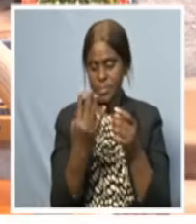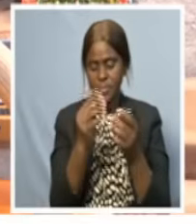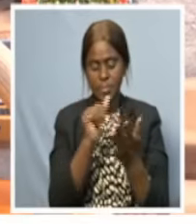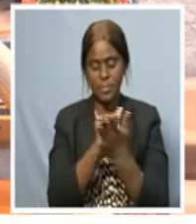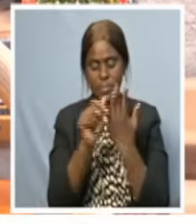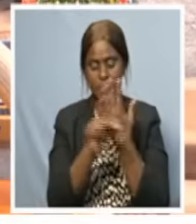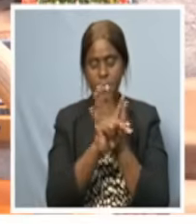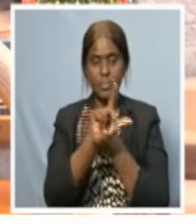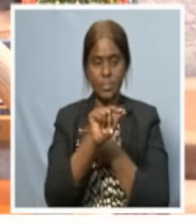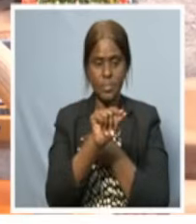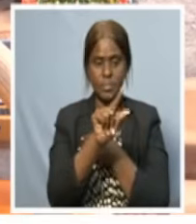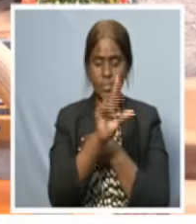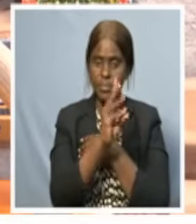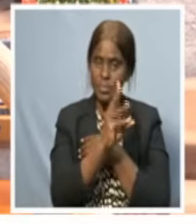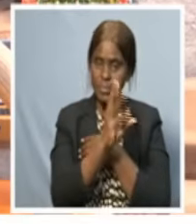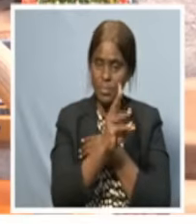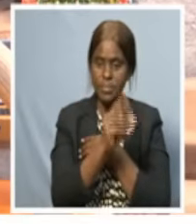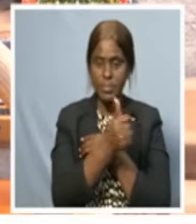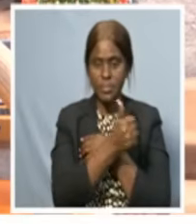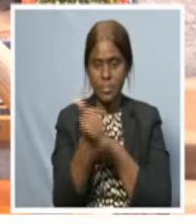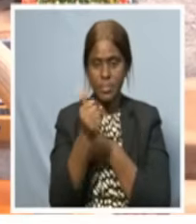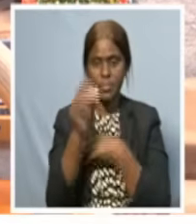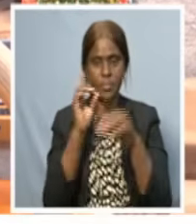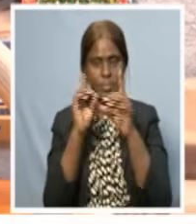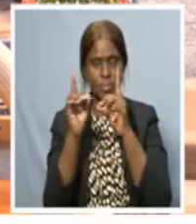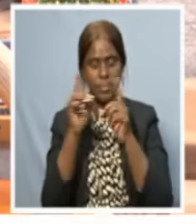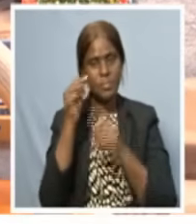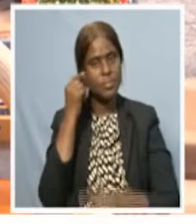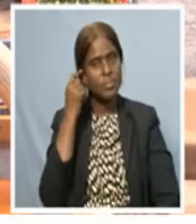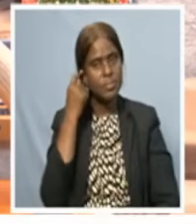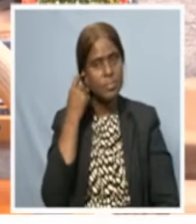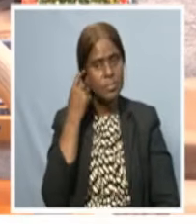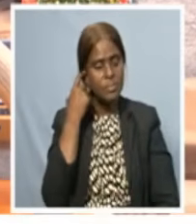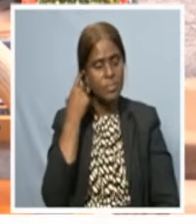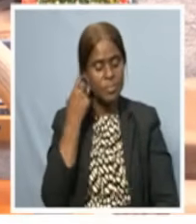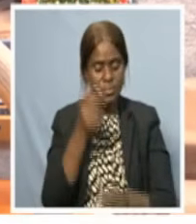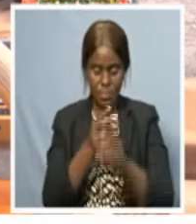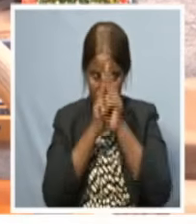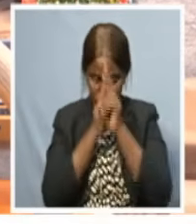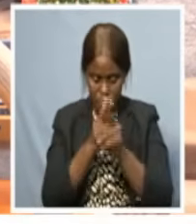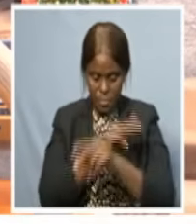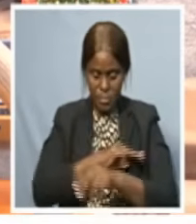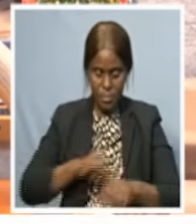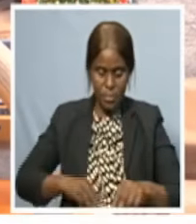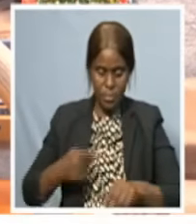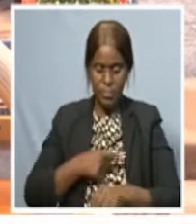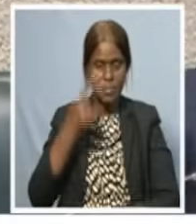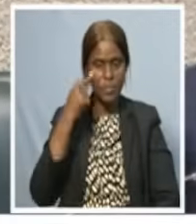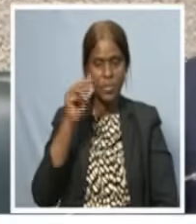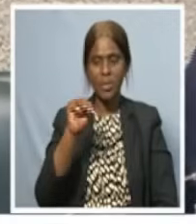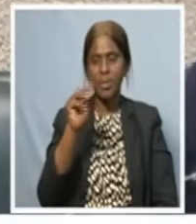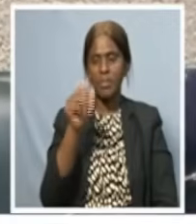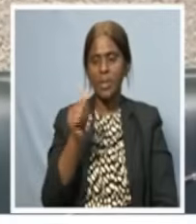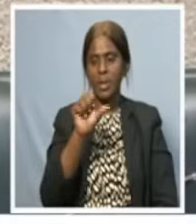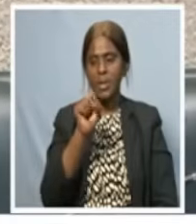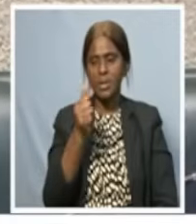14th April 2026. Any debate? The Honorable Member for